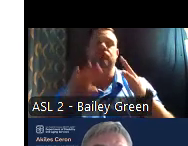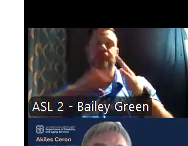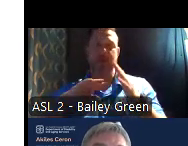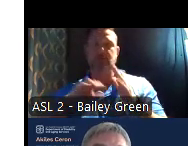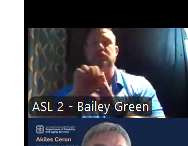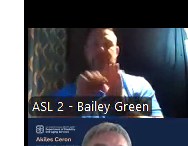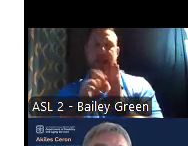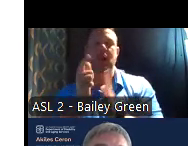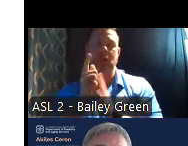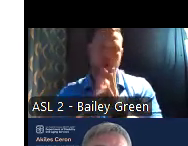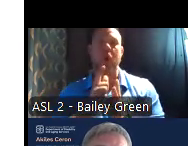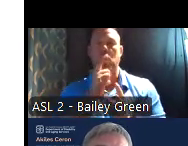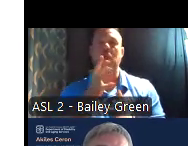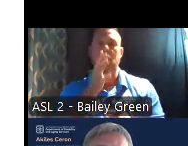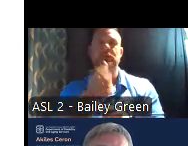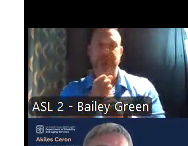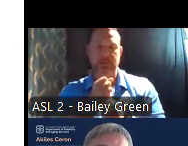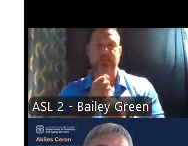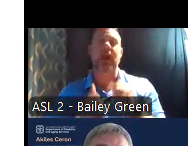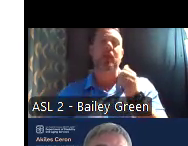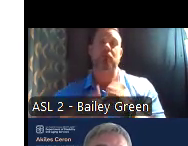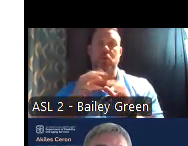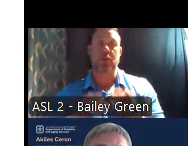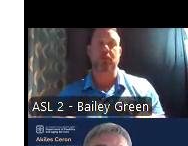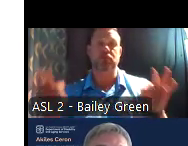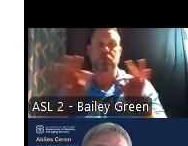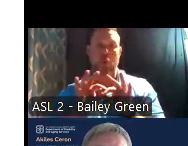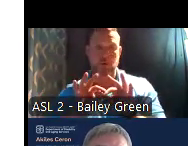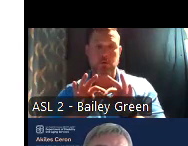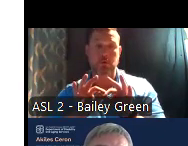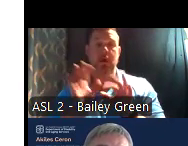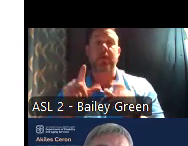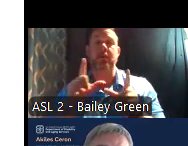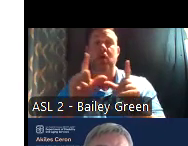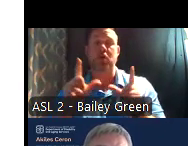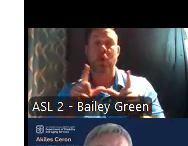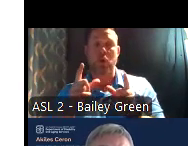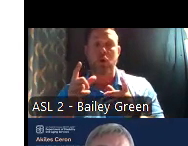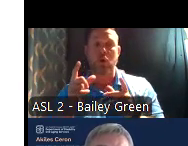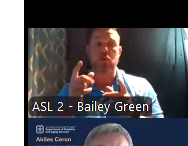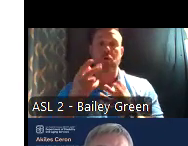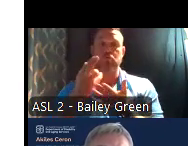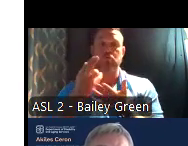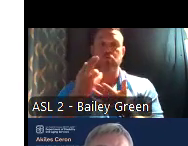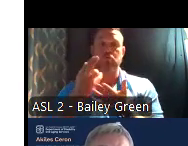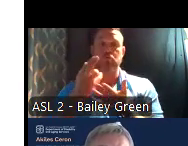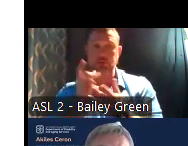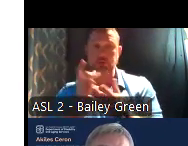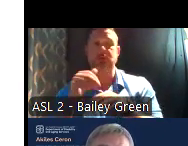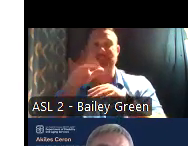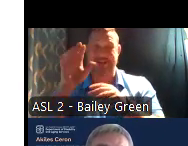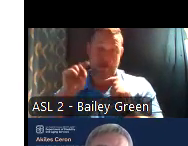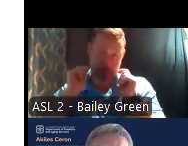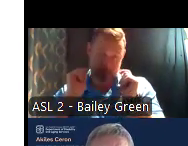law, are supposed to receive. And most importantly, that the local resources that need to be deployed most